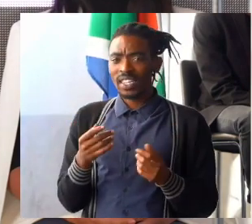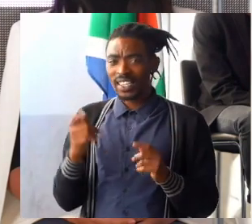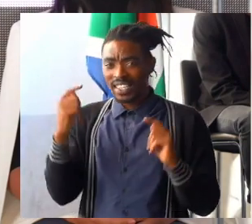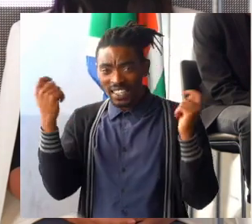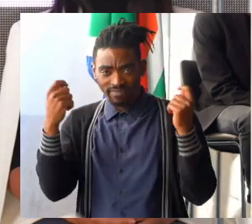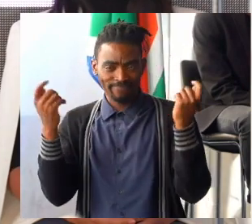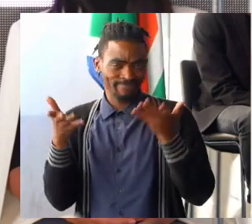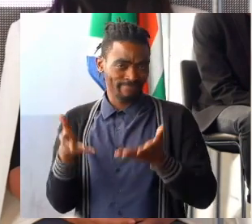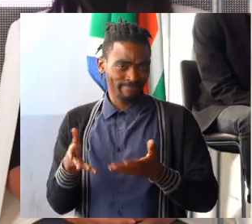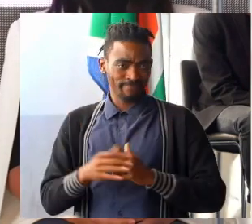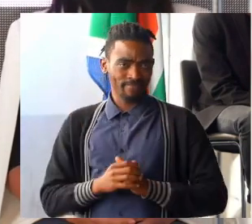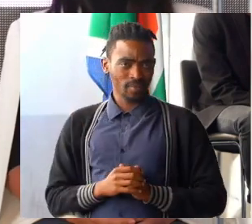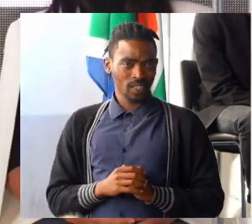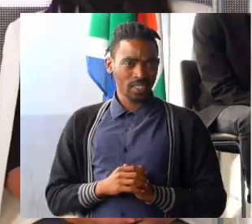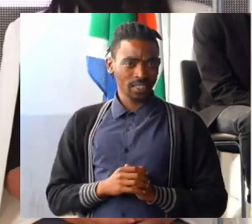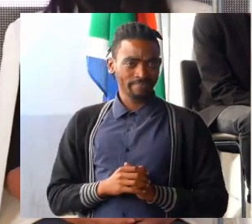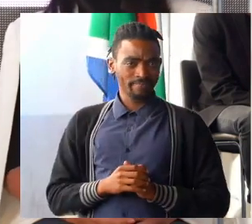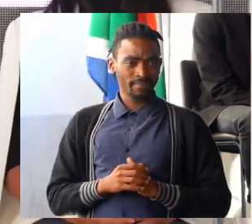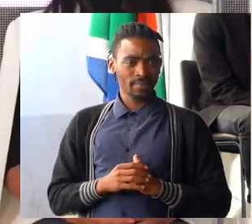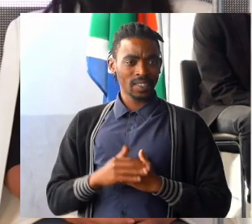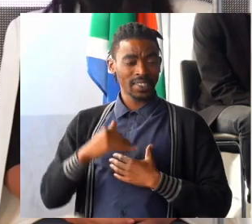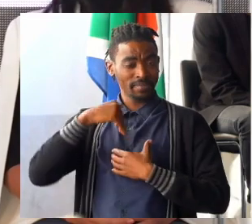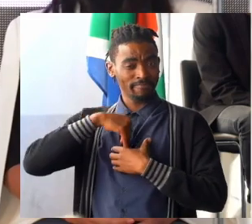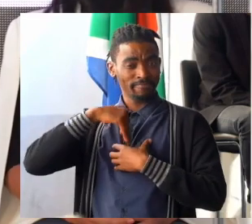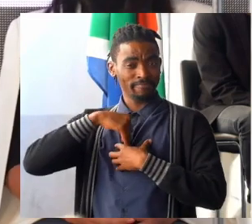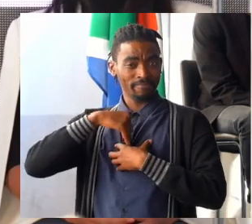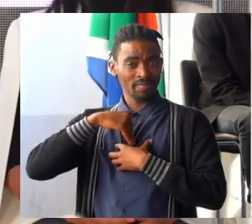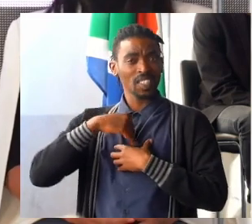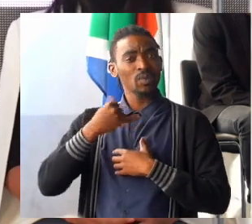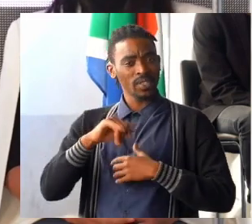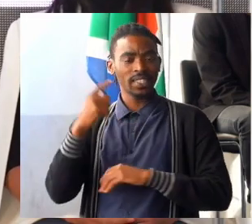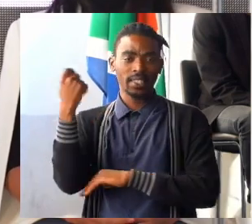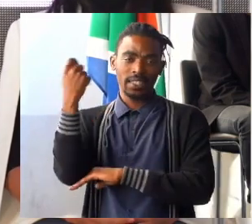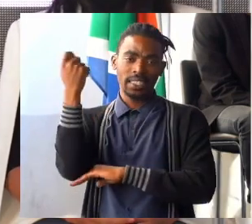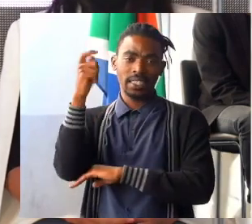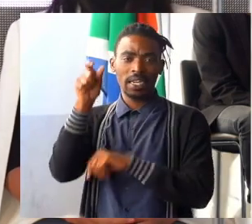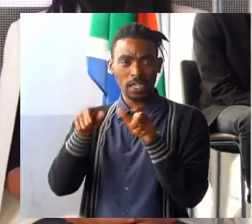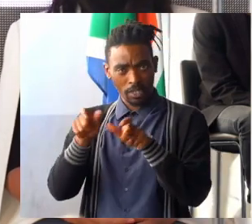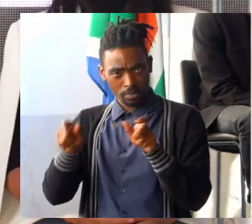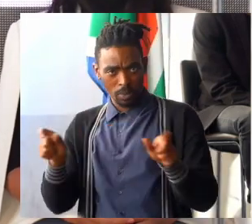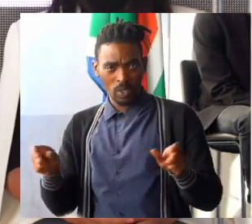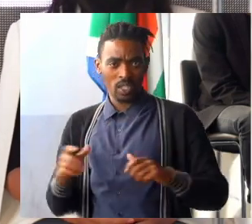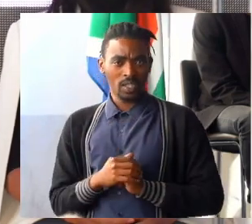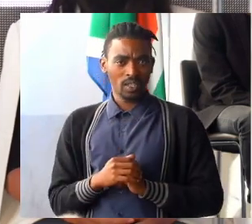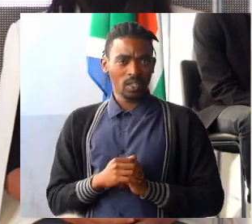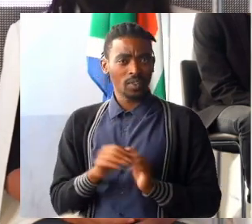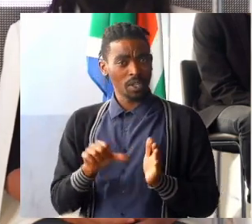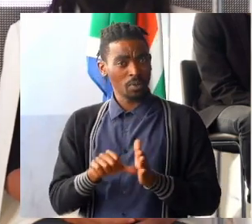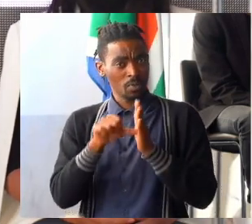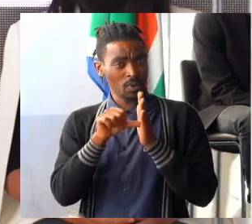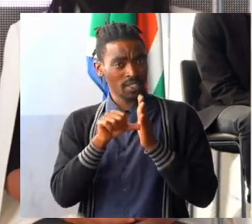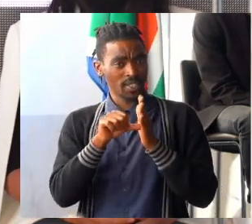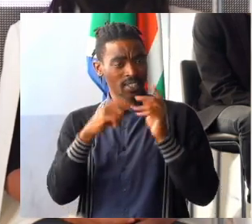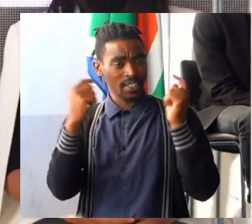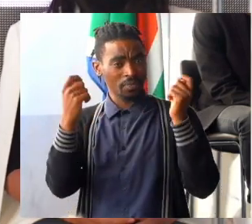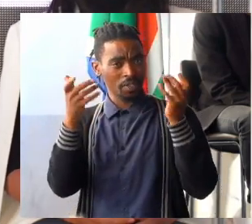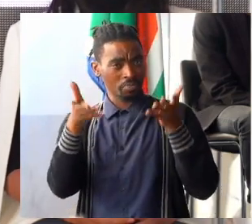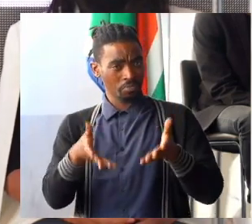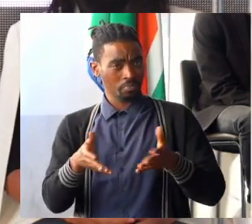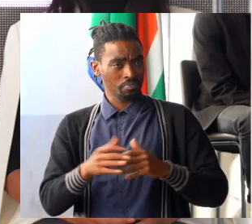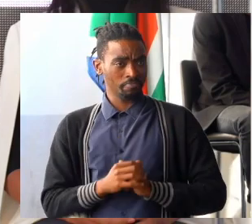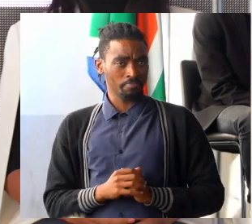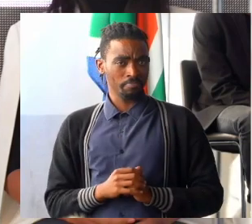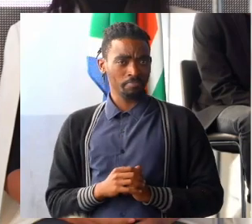this, deep down, some of us are instinctively village people. And for important occasions like this,